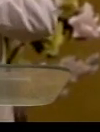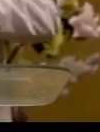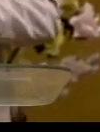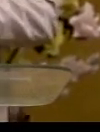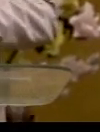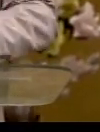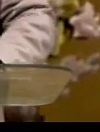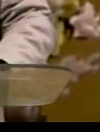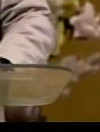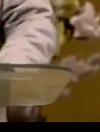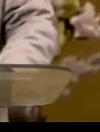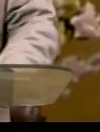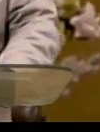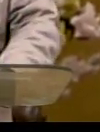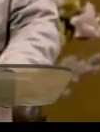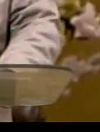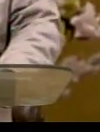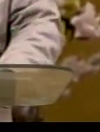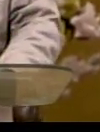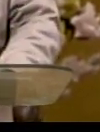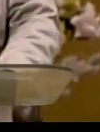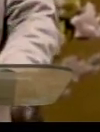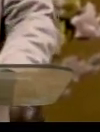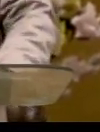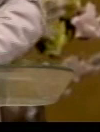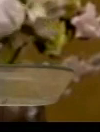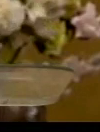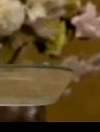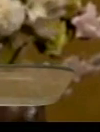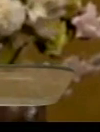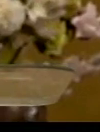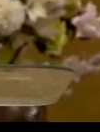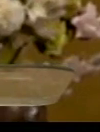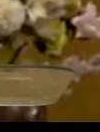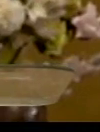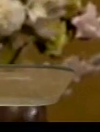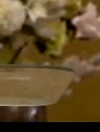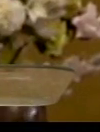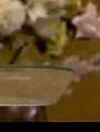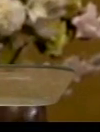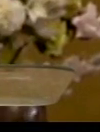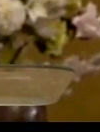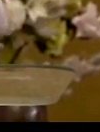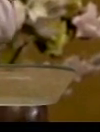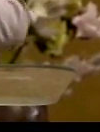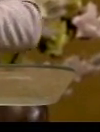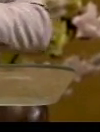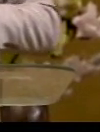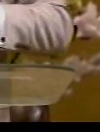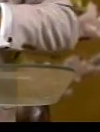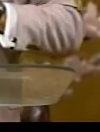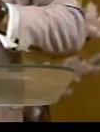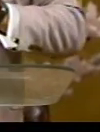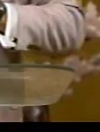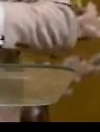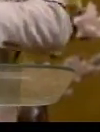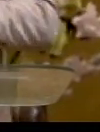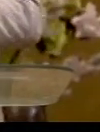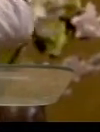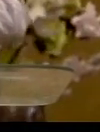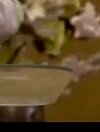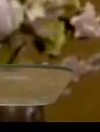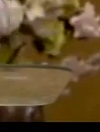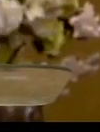week, we looked at lesson 68, Strange Fire, in the tabernacle. And in that lesson,